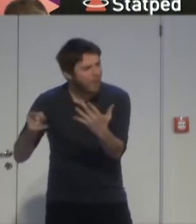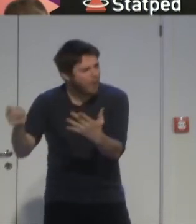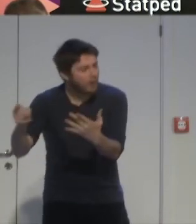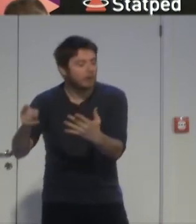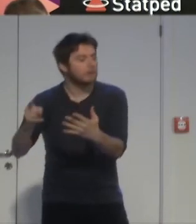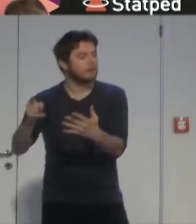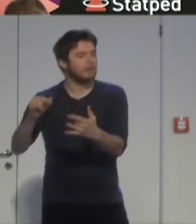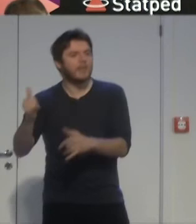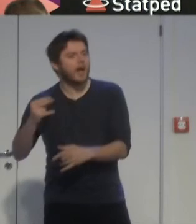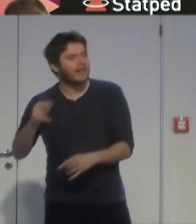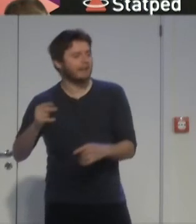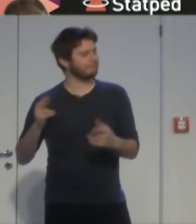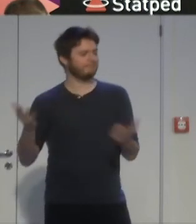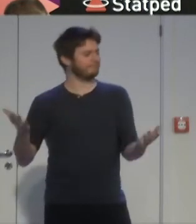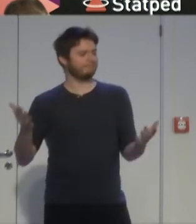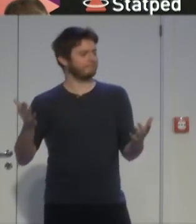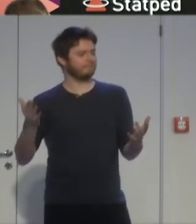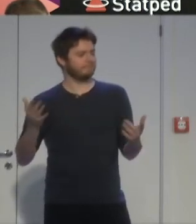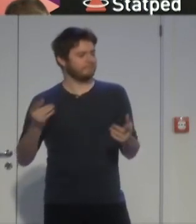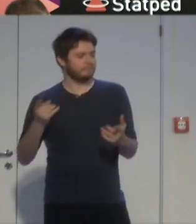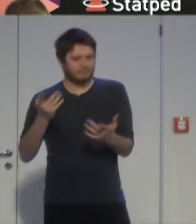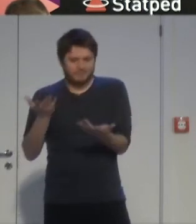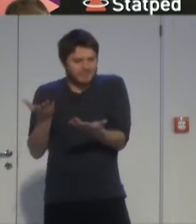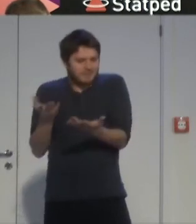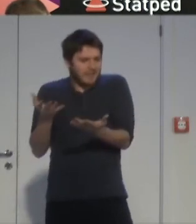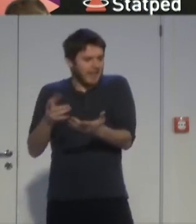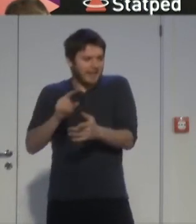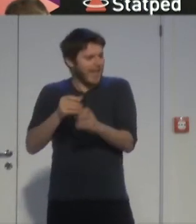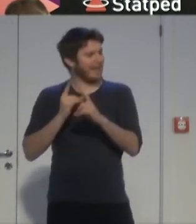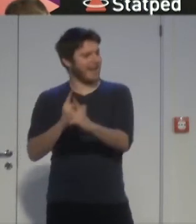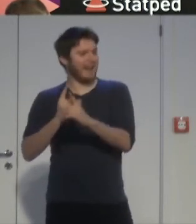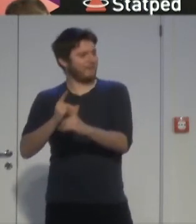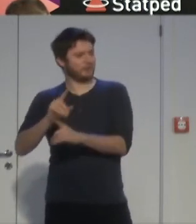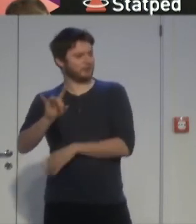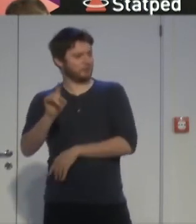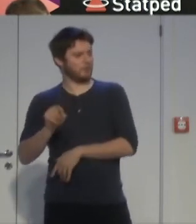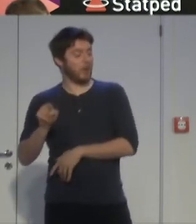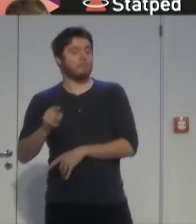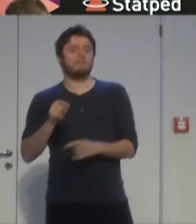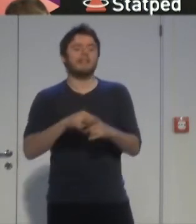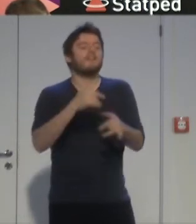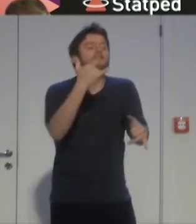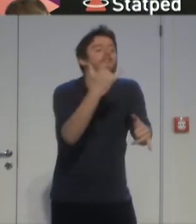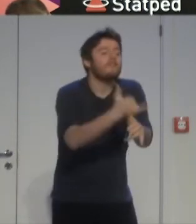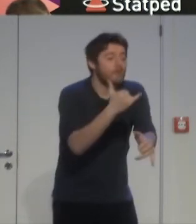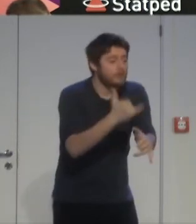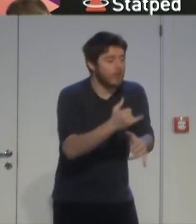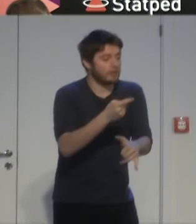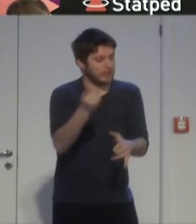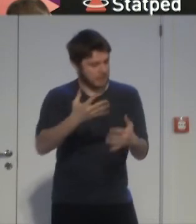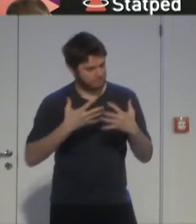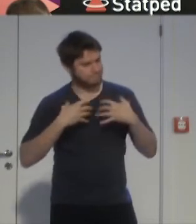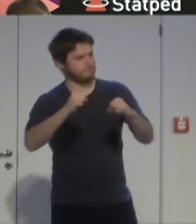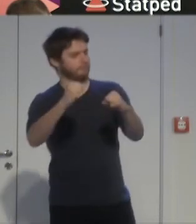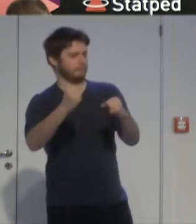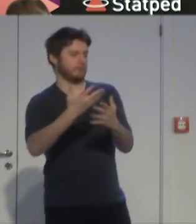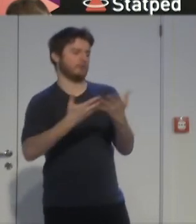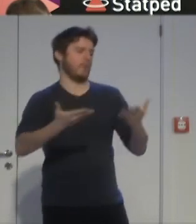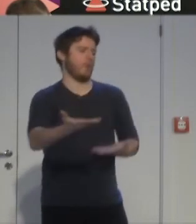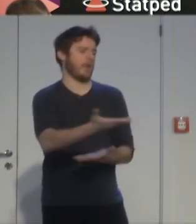no? That's not relevant here. The relevant question is, how do they engage in languaging?